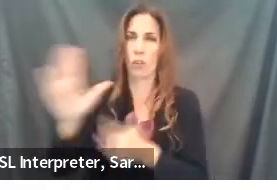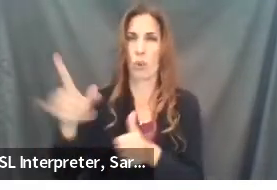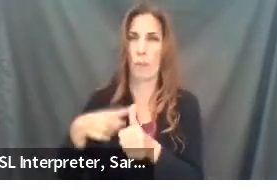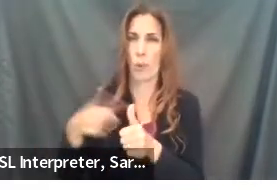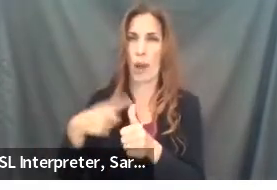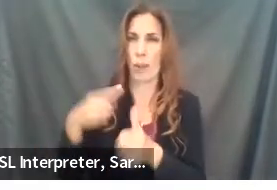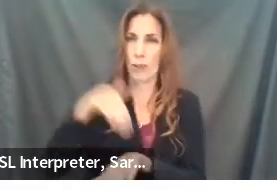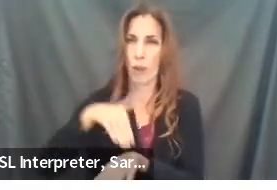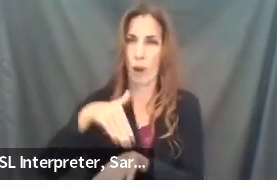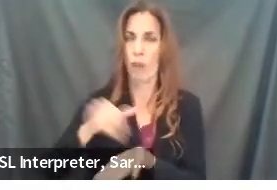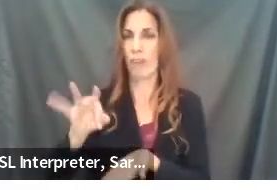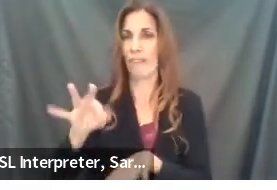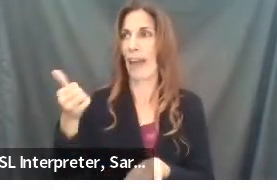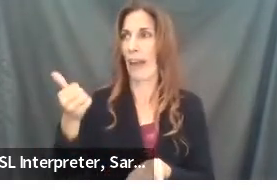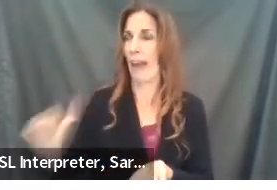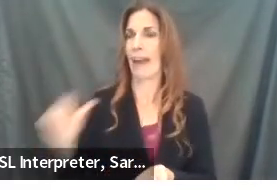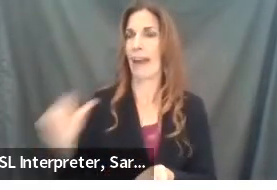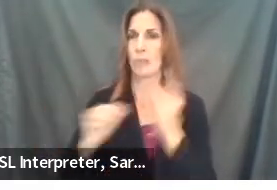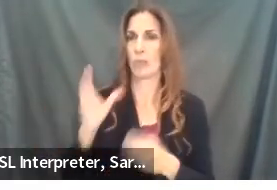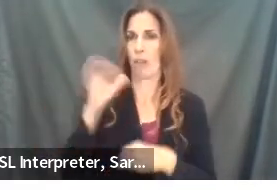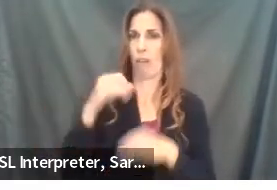symptoms.